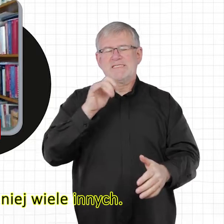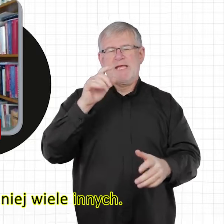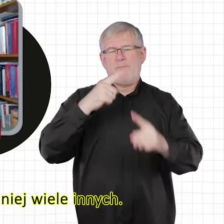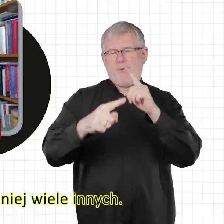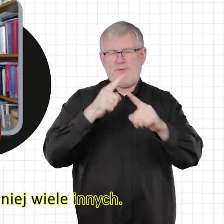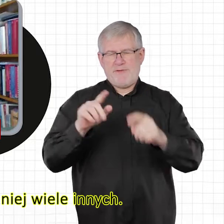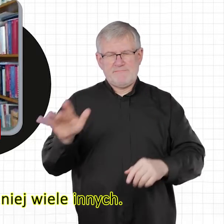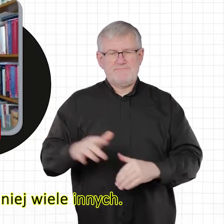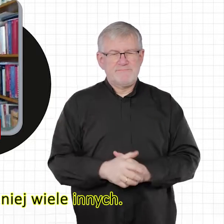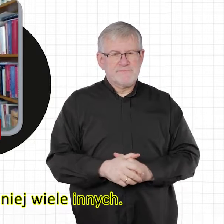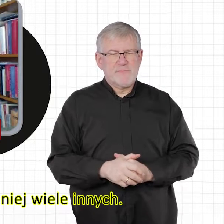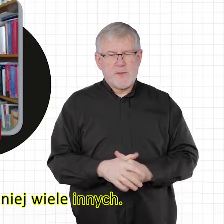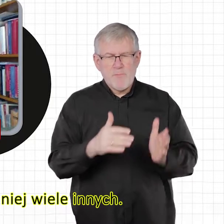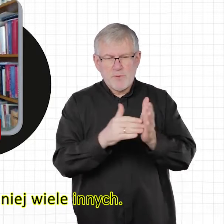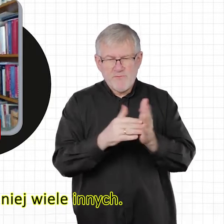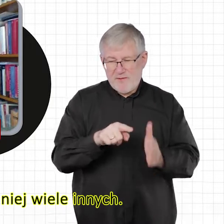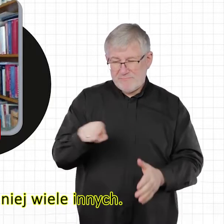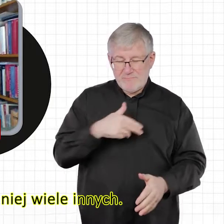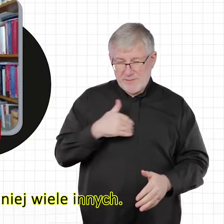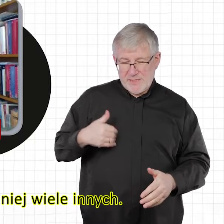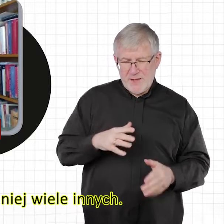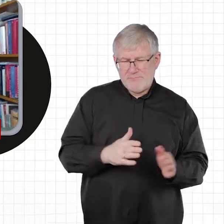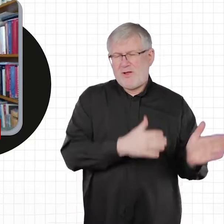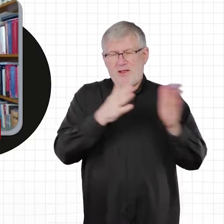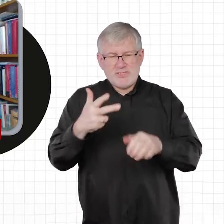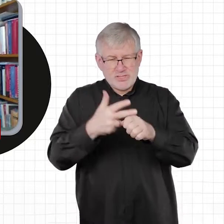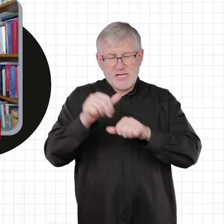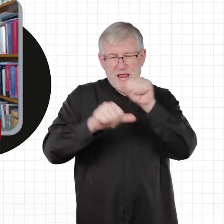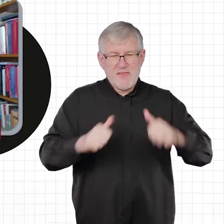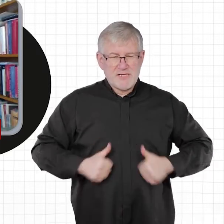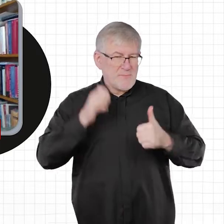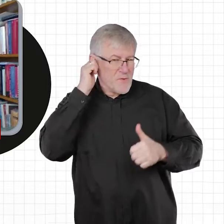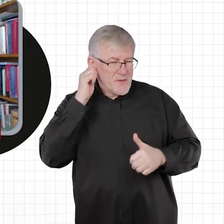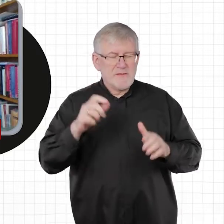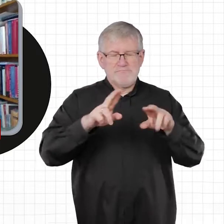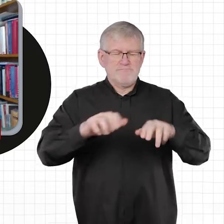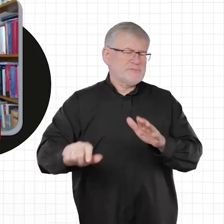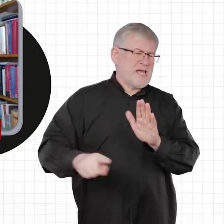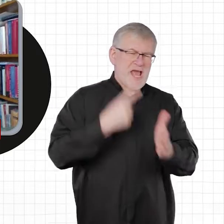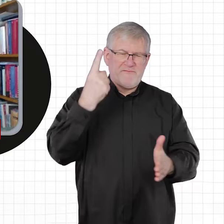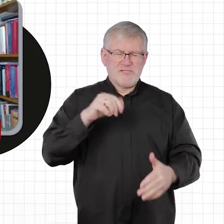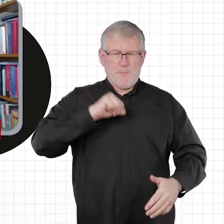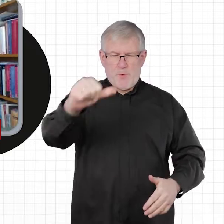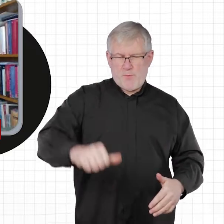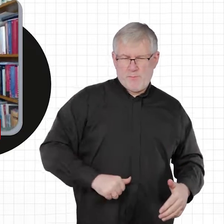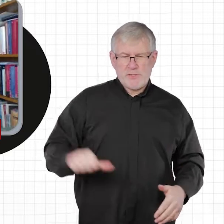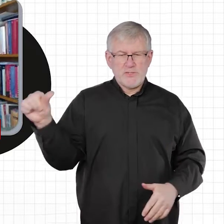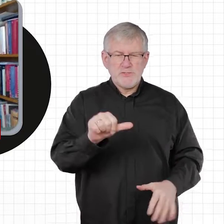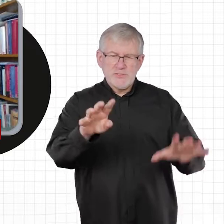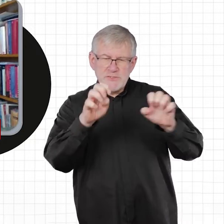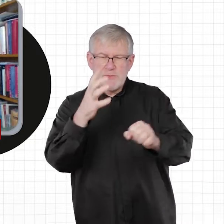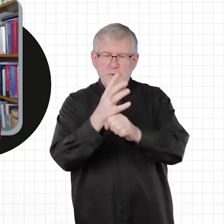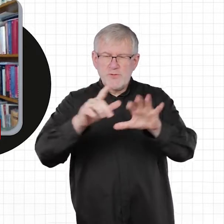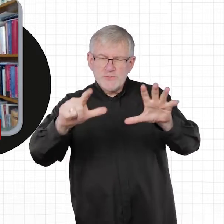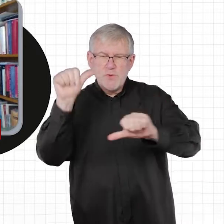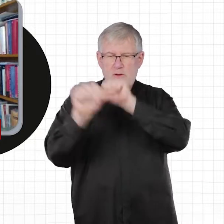in 1970. And then more have followed. And today, there's a new government in Iceland since just before the end of last